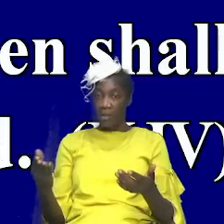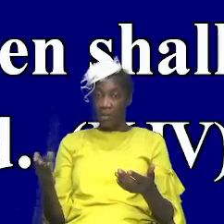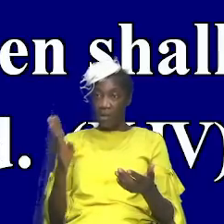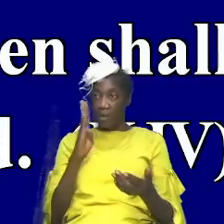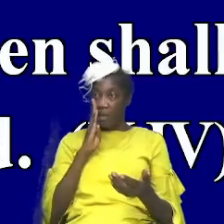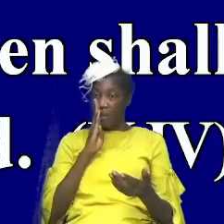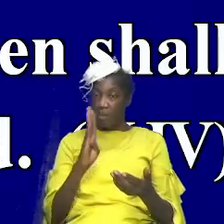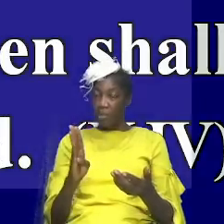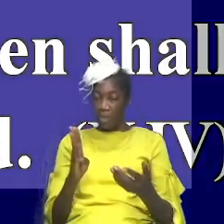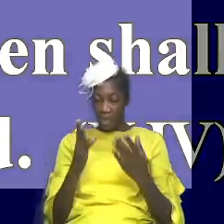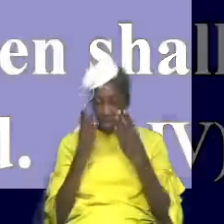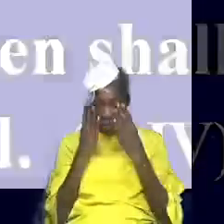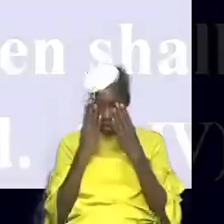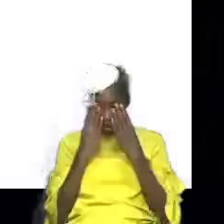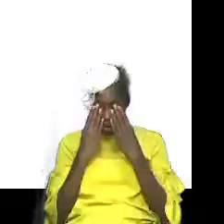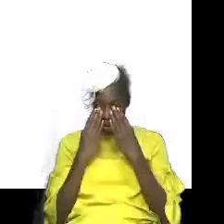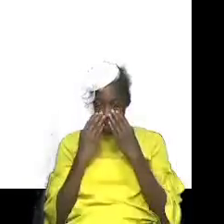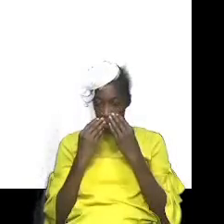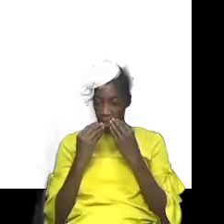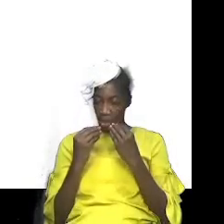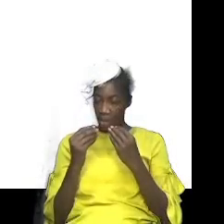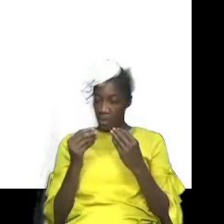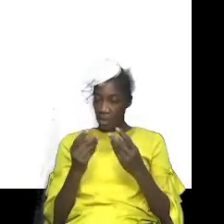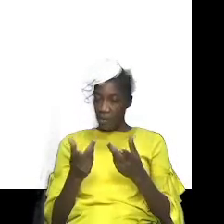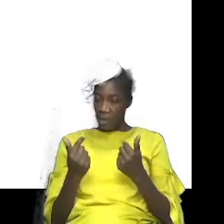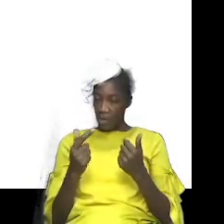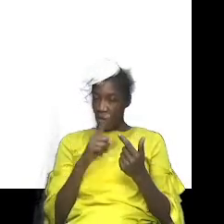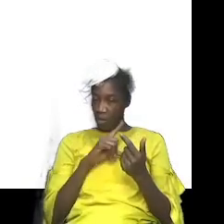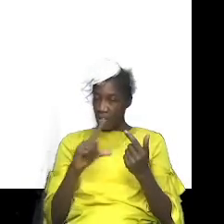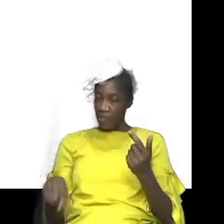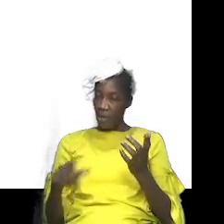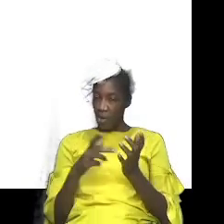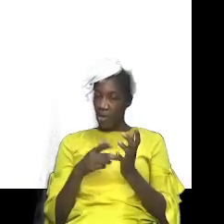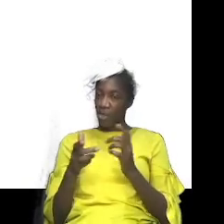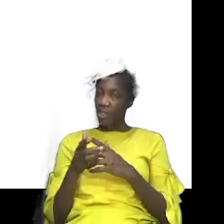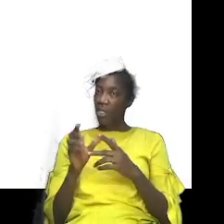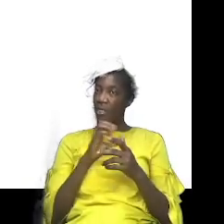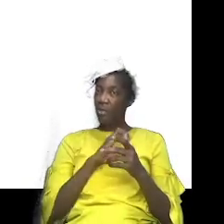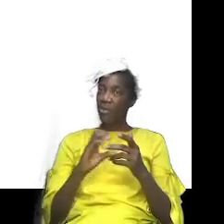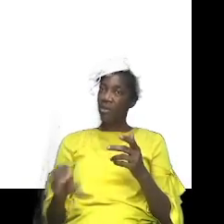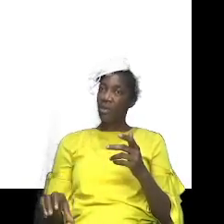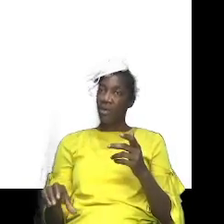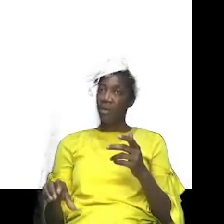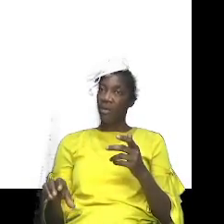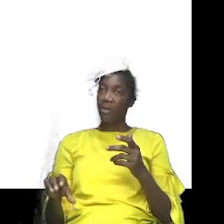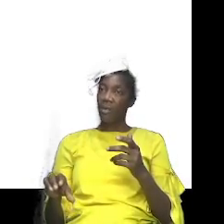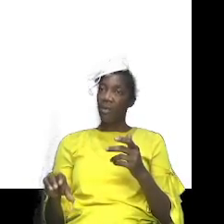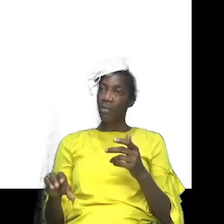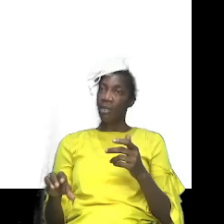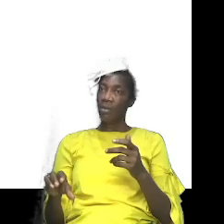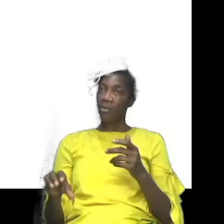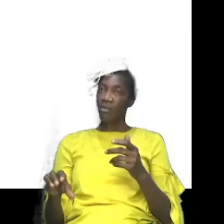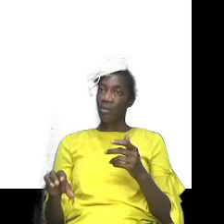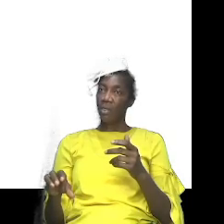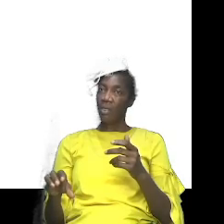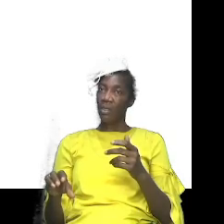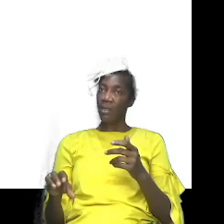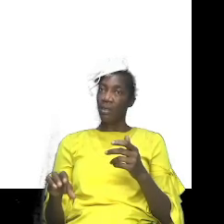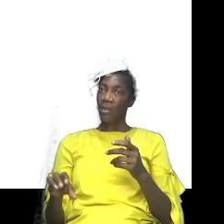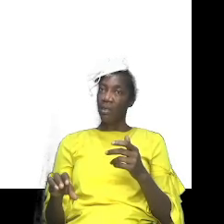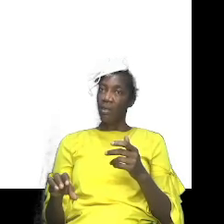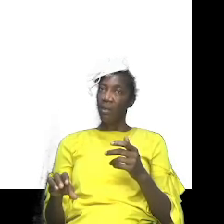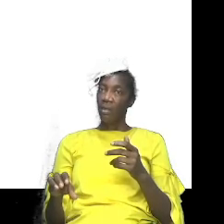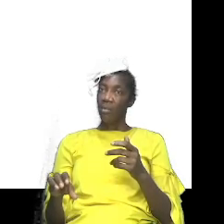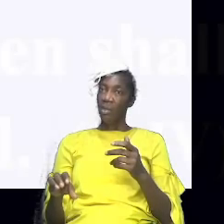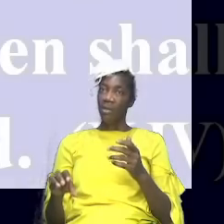ashamed at the coming of the Lord Jesus Christ. We are going to stand before him and we are going to be ashamed. So the scripture, it